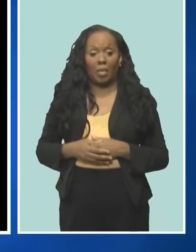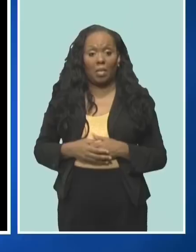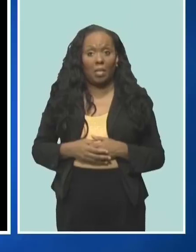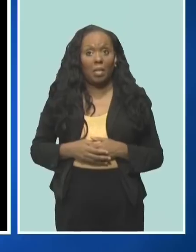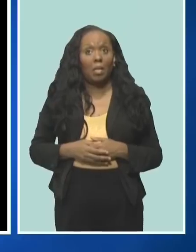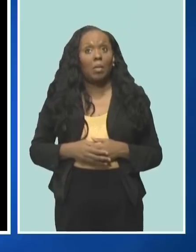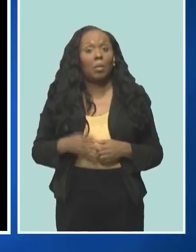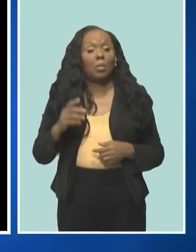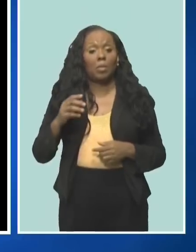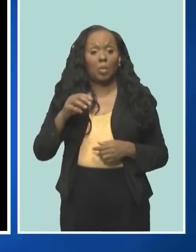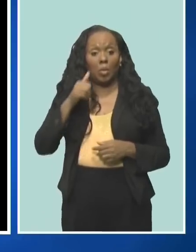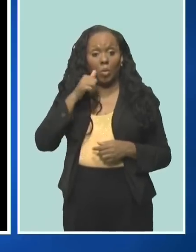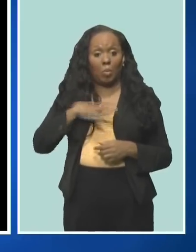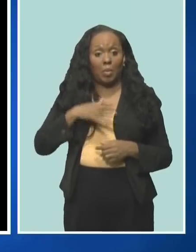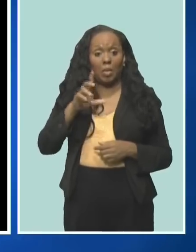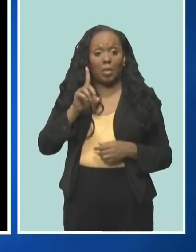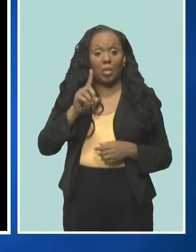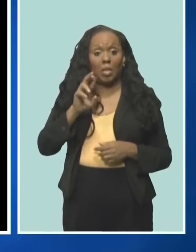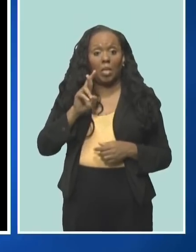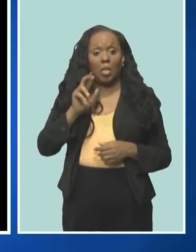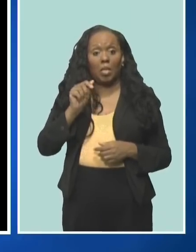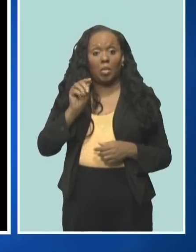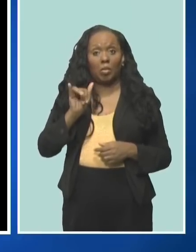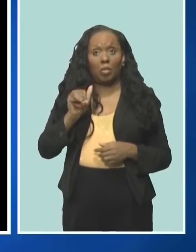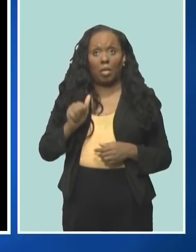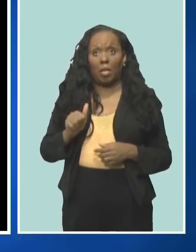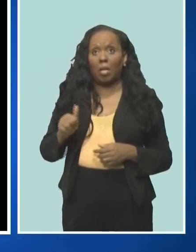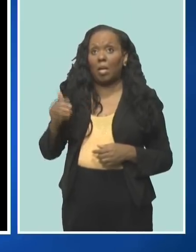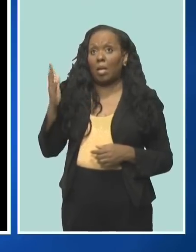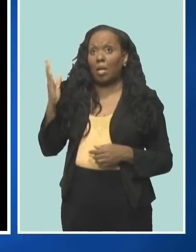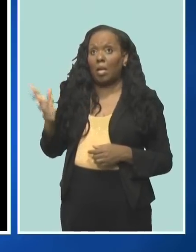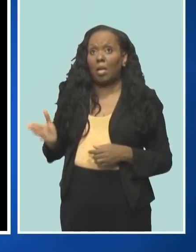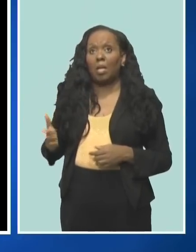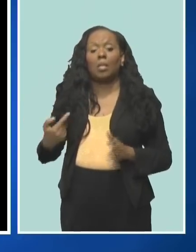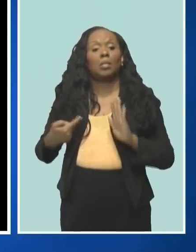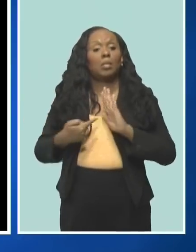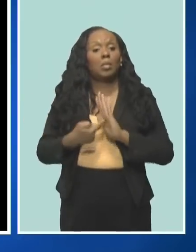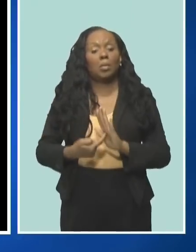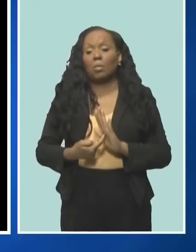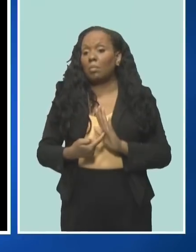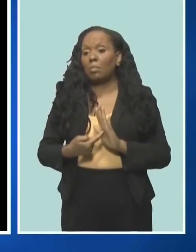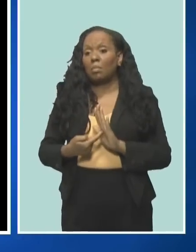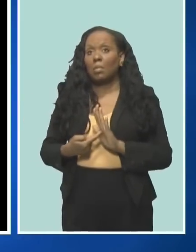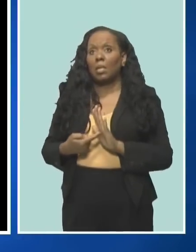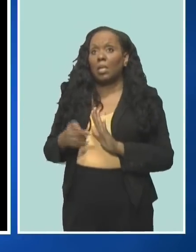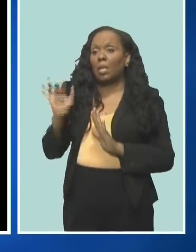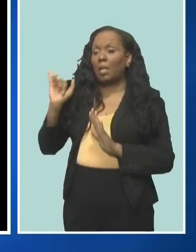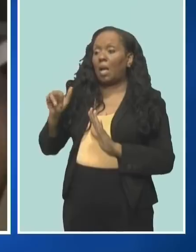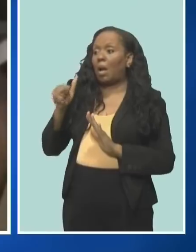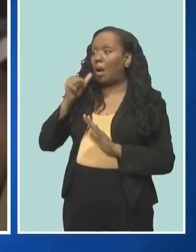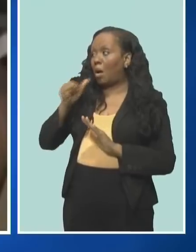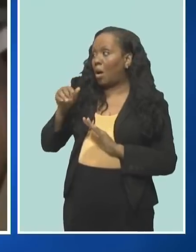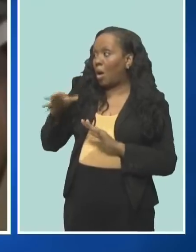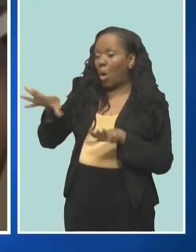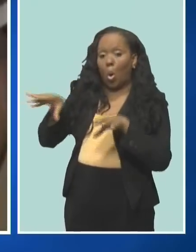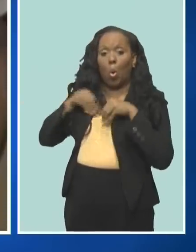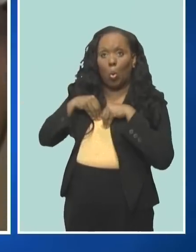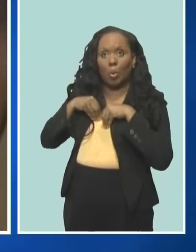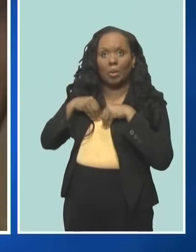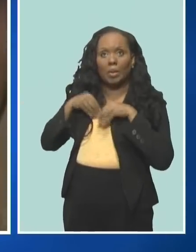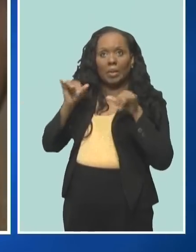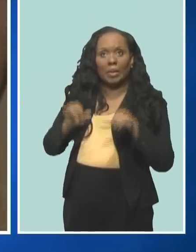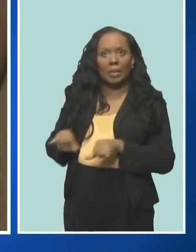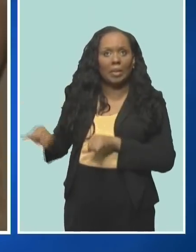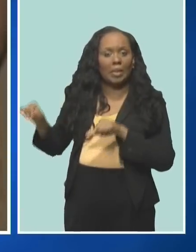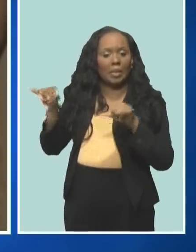that when Drea released Kiki as part of her Mint Swim 2024 collection, with glaring similarities to